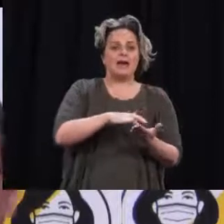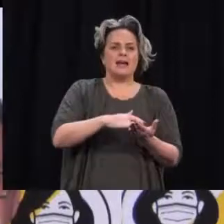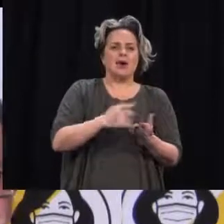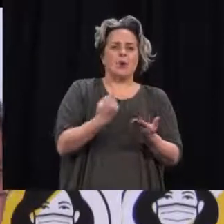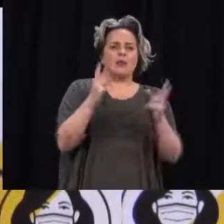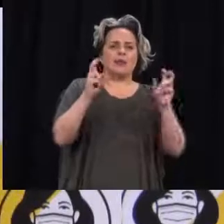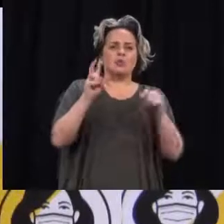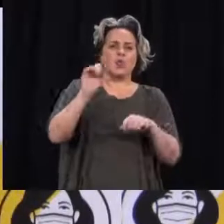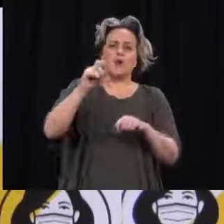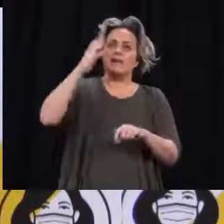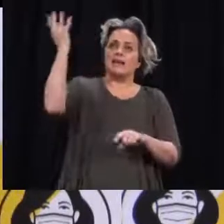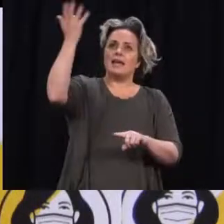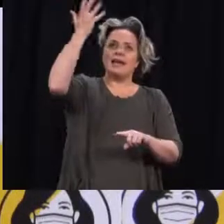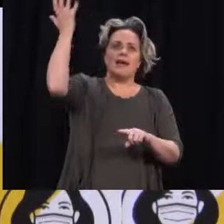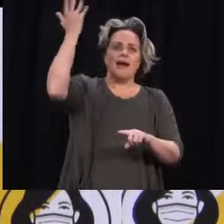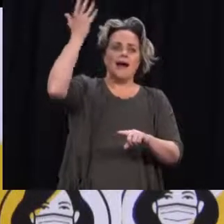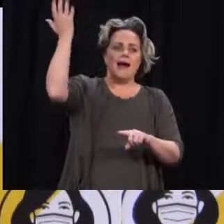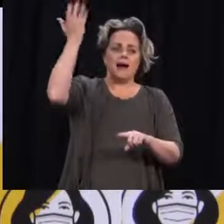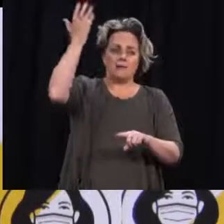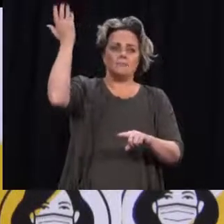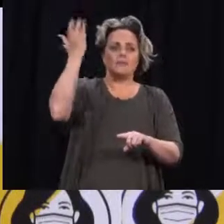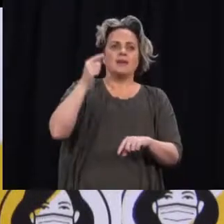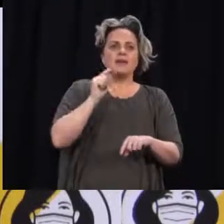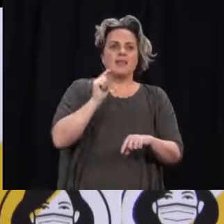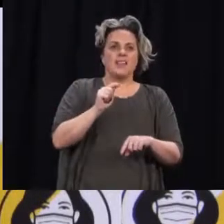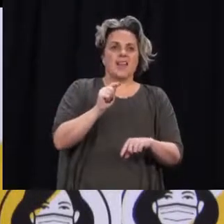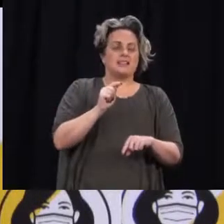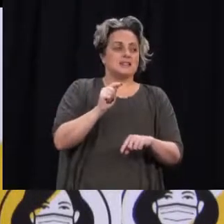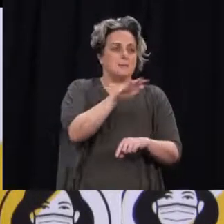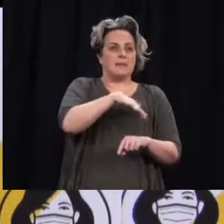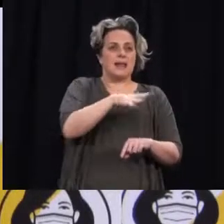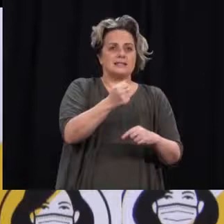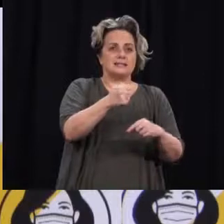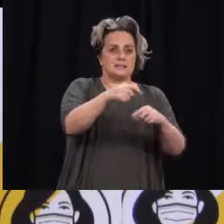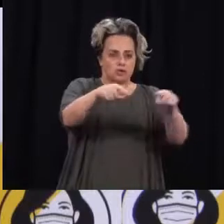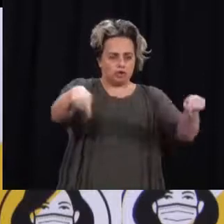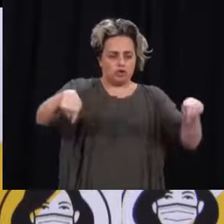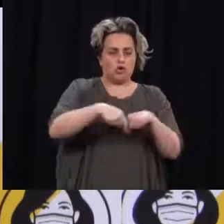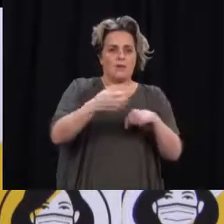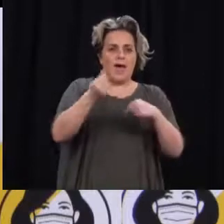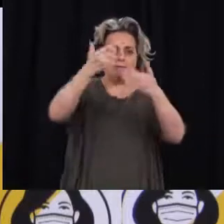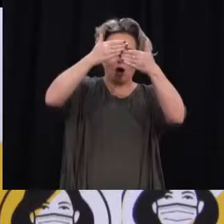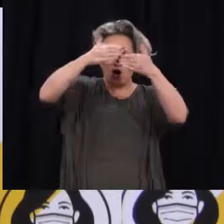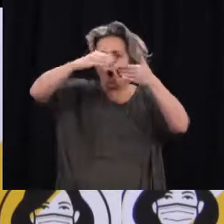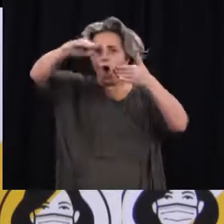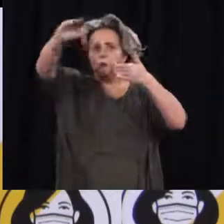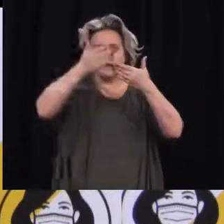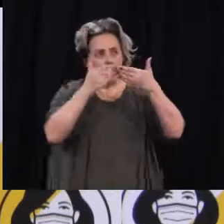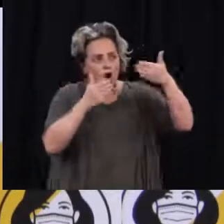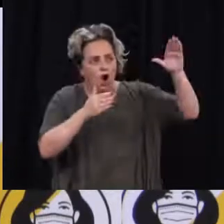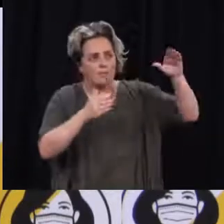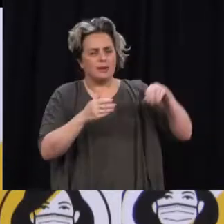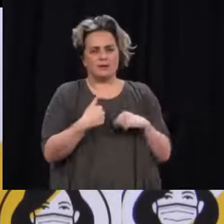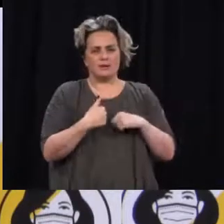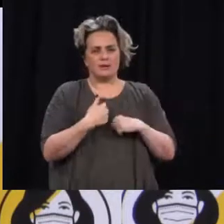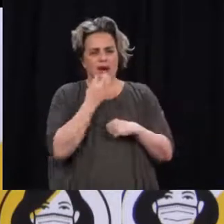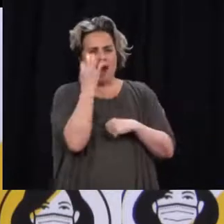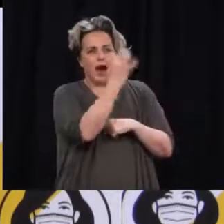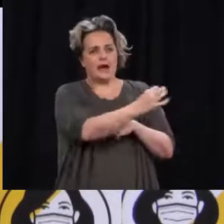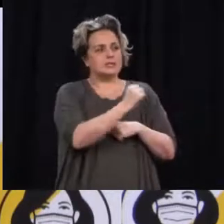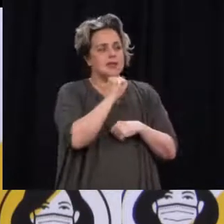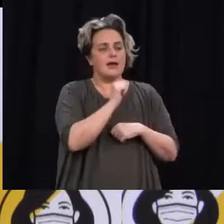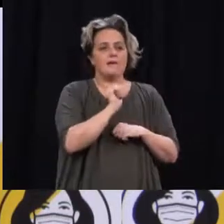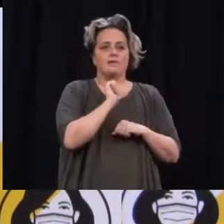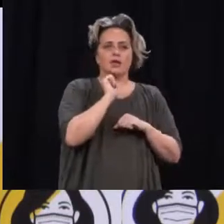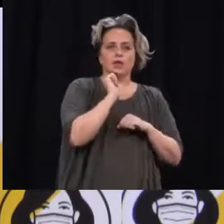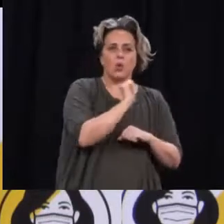and the fact that that perspex wall actually has windows that open for parcels and things. So I guess my question remains, if you have health experts who